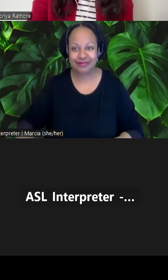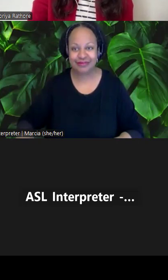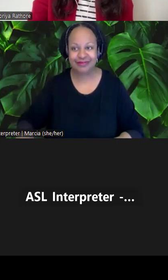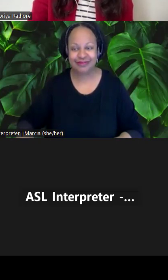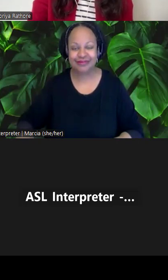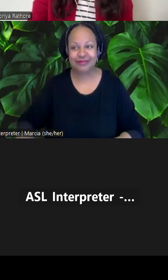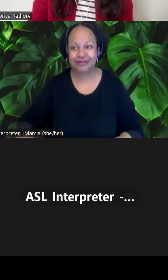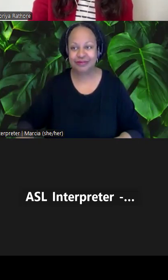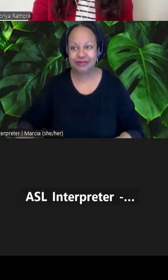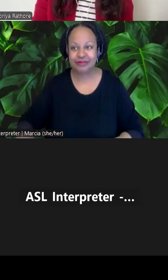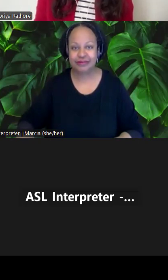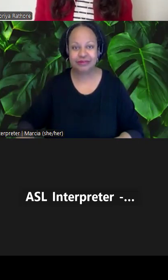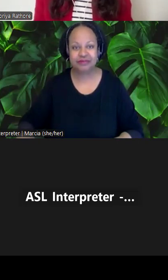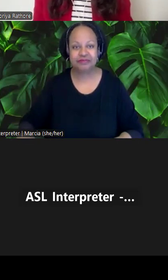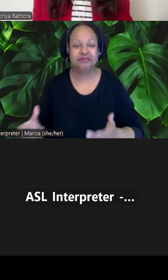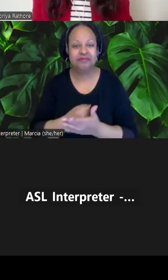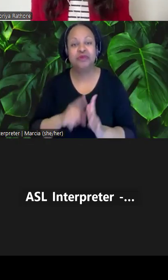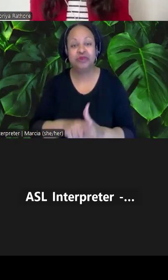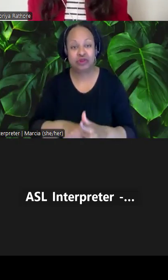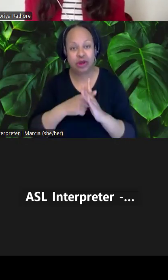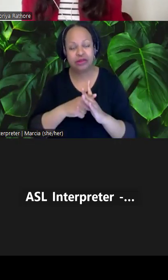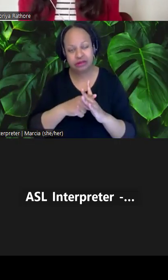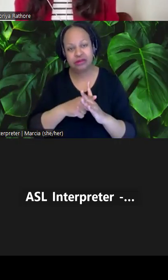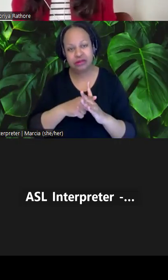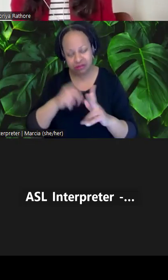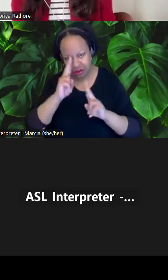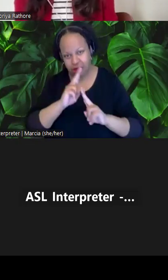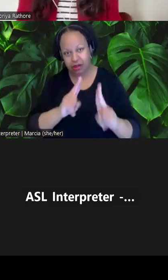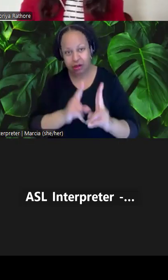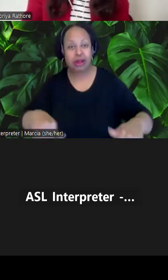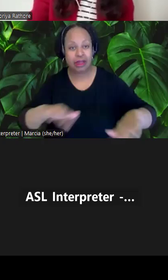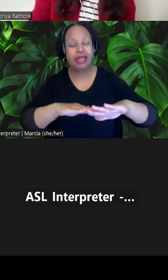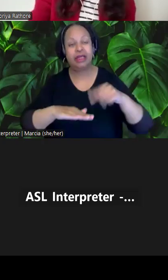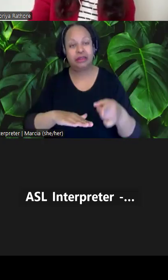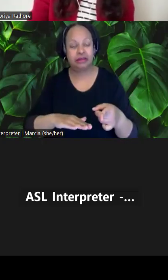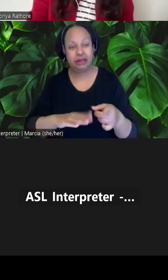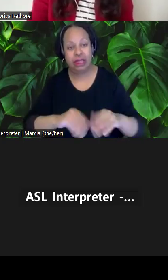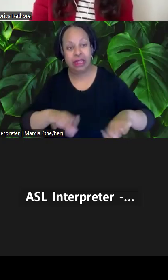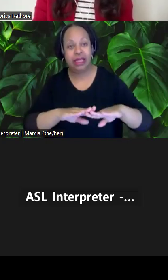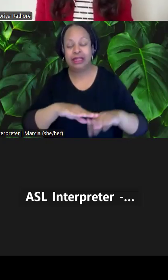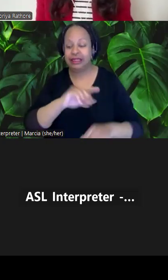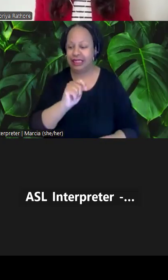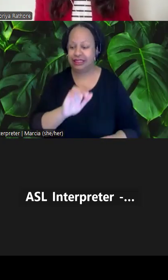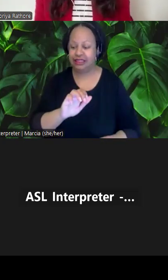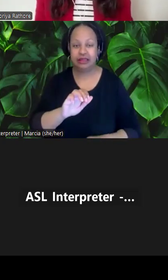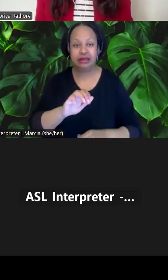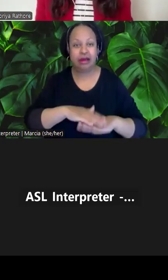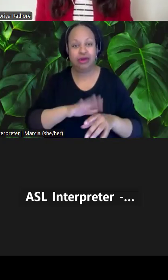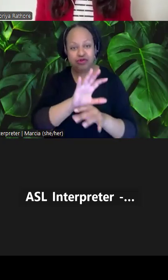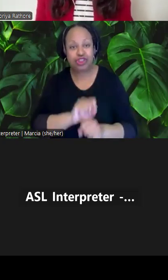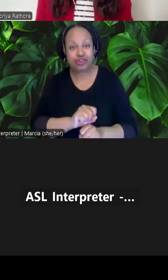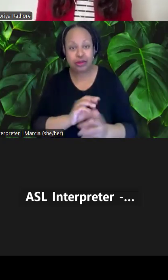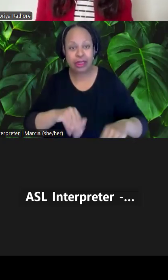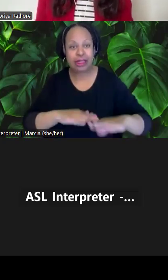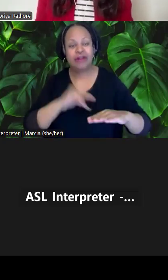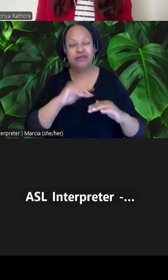I want to start by acknowledging that the Toronto Arts Council is located on the traditional lands of the Wendat, the